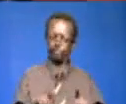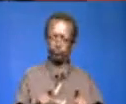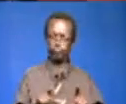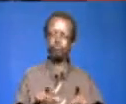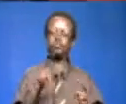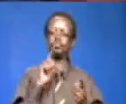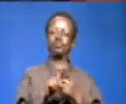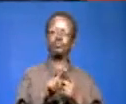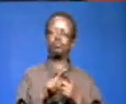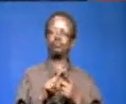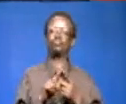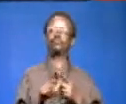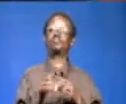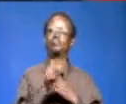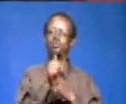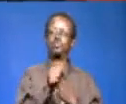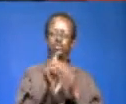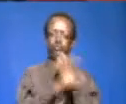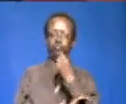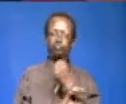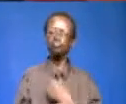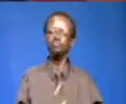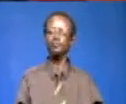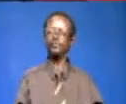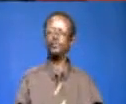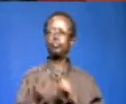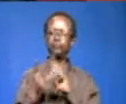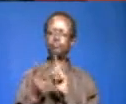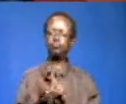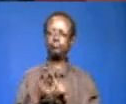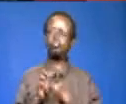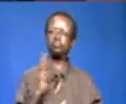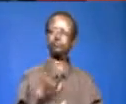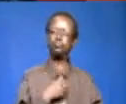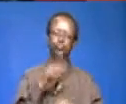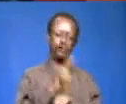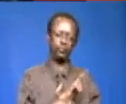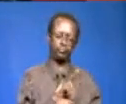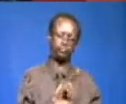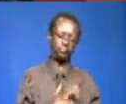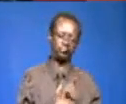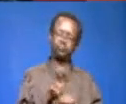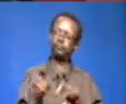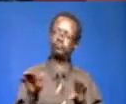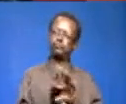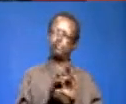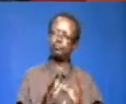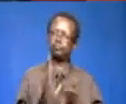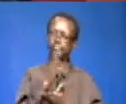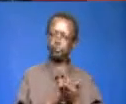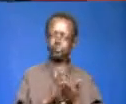country, Madam Speaker. Secondly, Madam Speaker, we have vetted the members. Some of them are